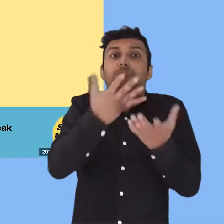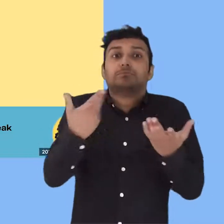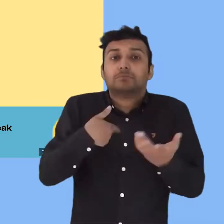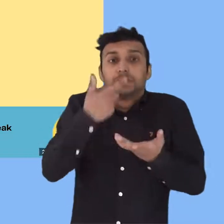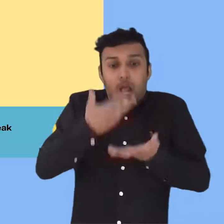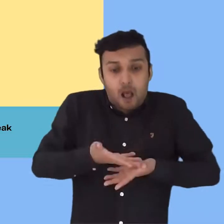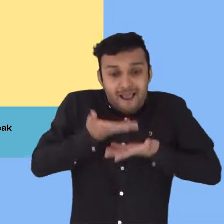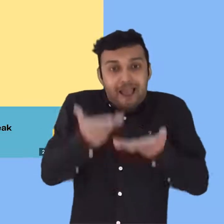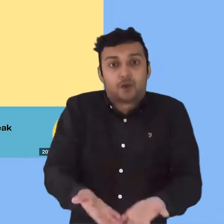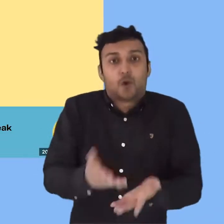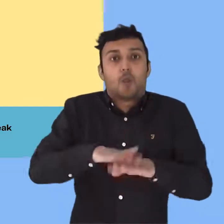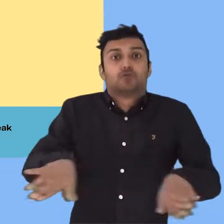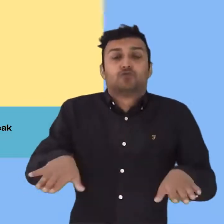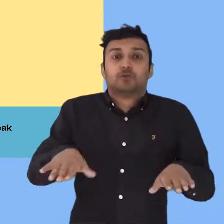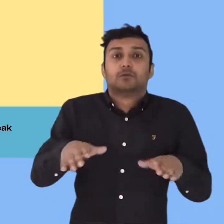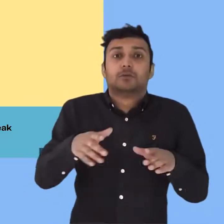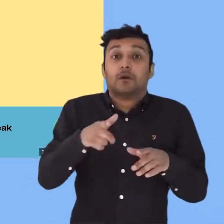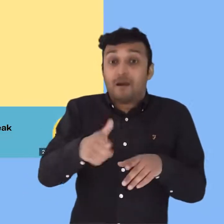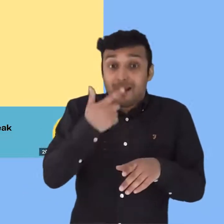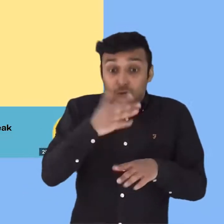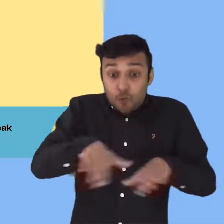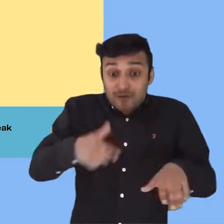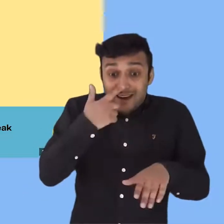should hand that gift on to their children.